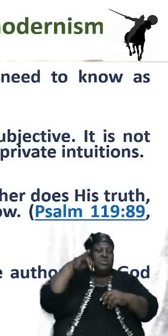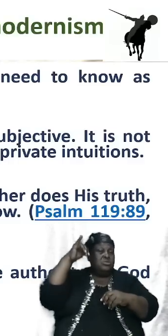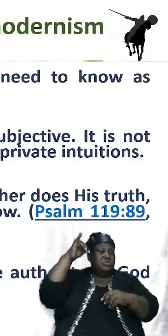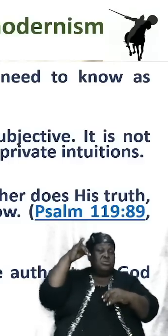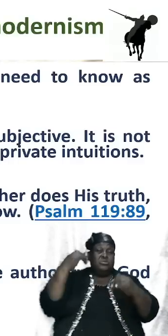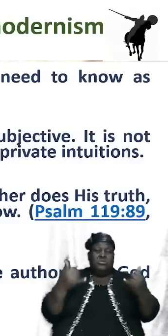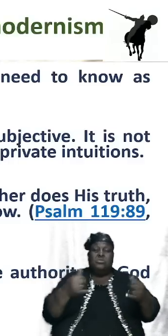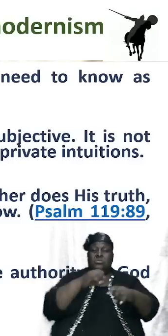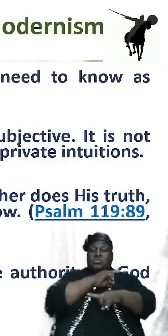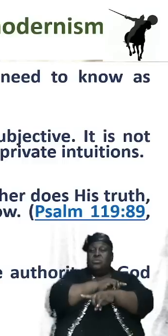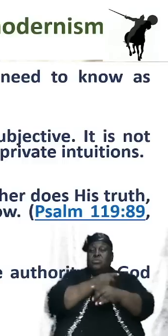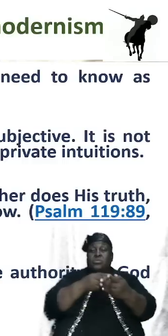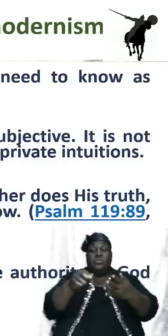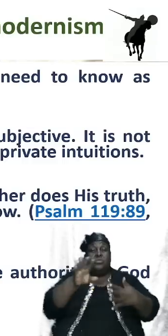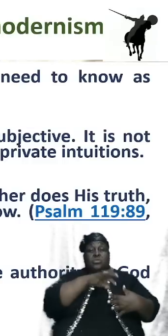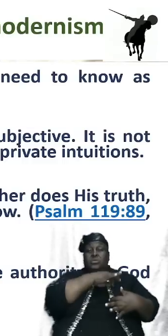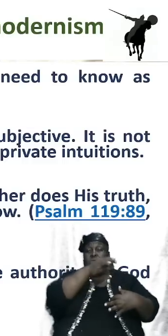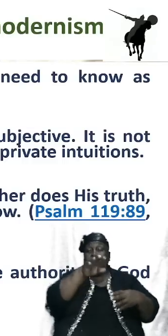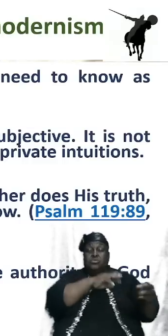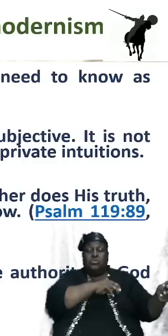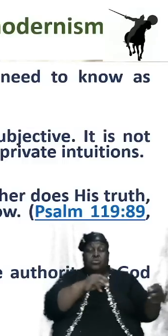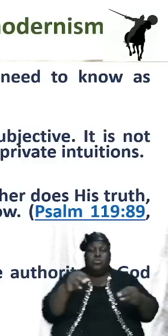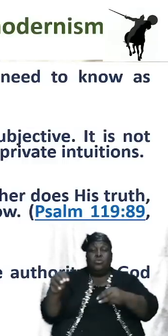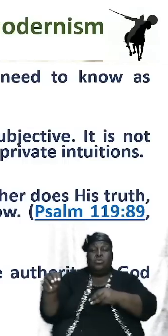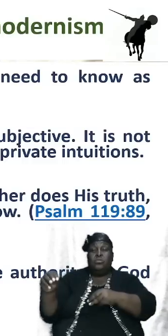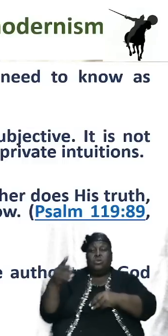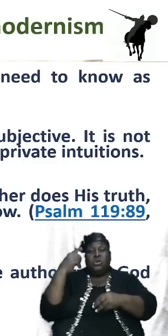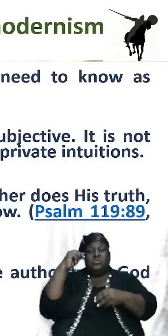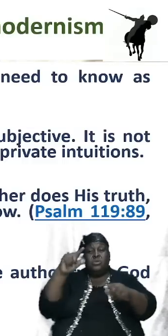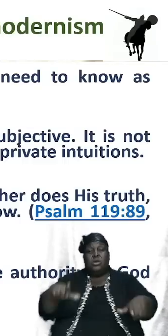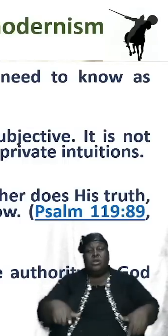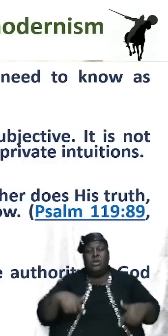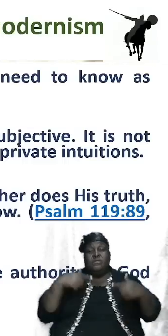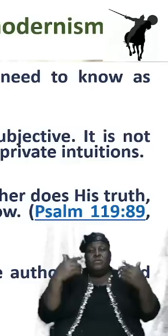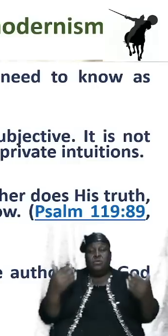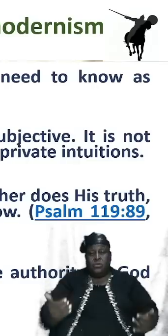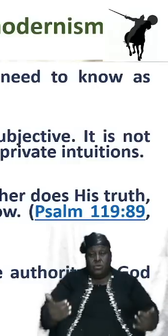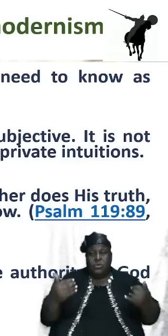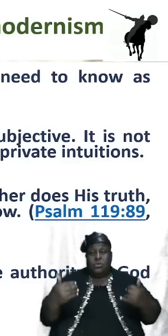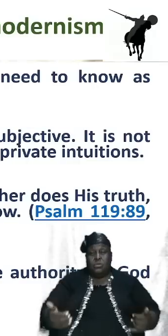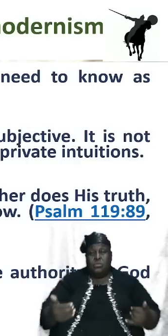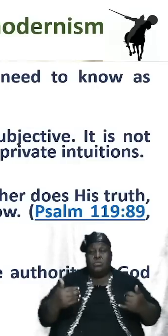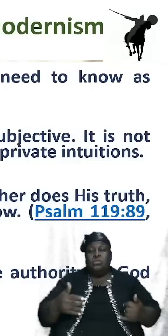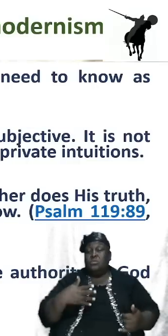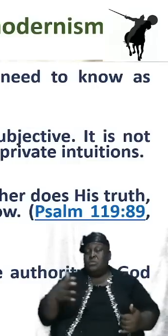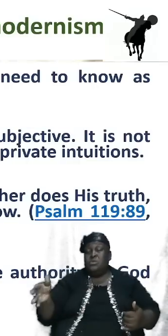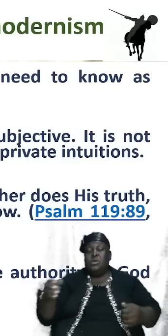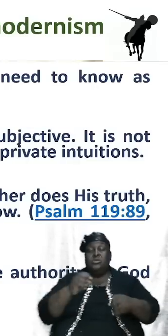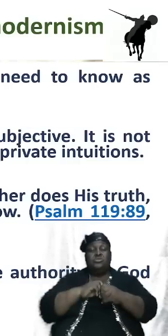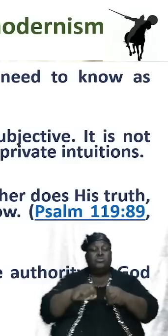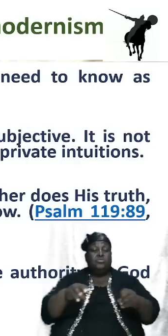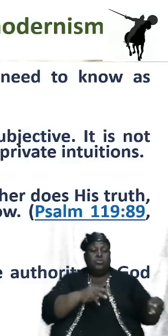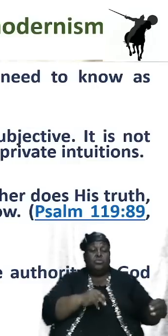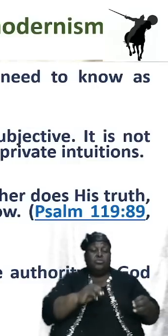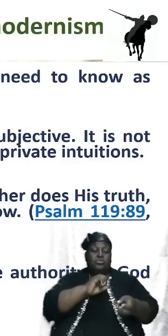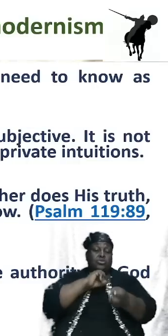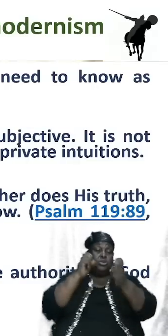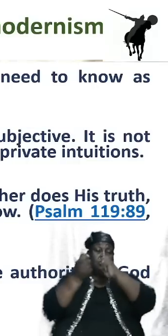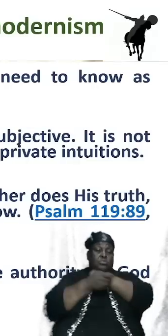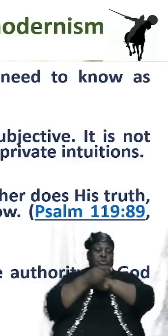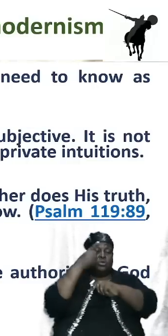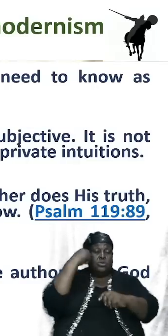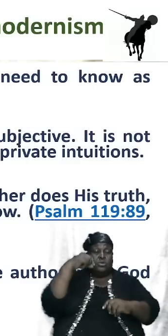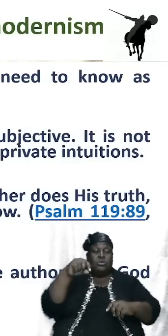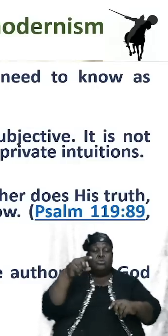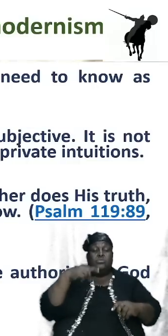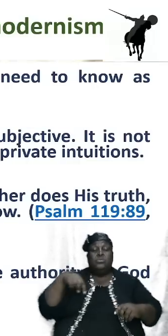shift yesterday because we are living in this time. Things don't shift because we are living in postmodern time. Brethren, no.